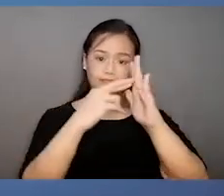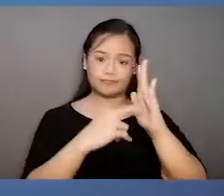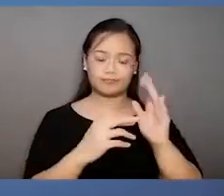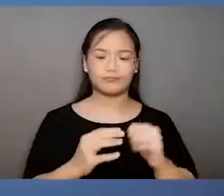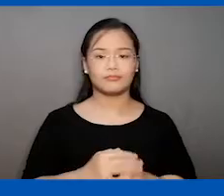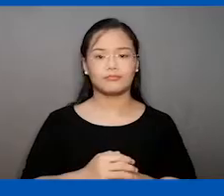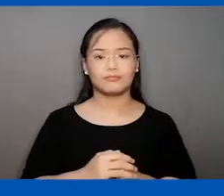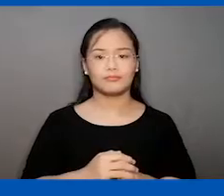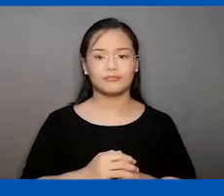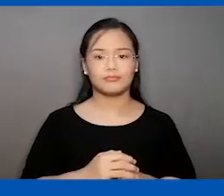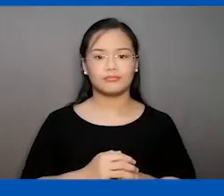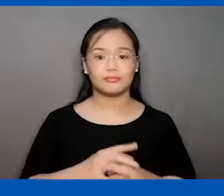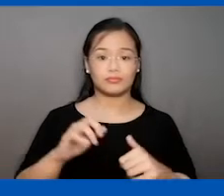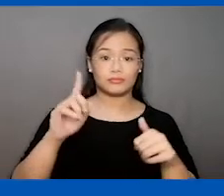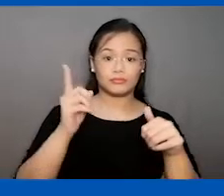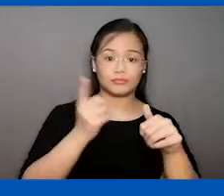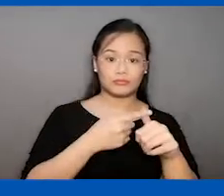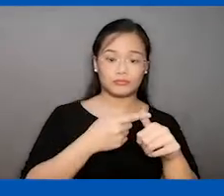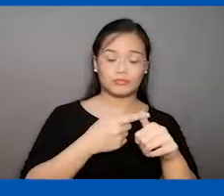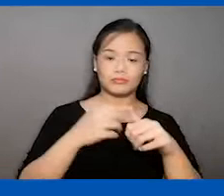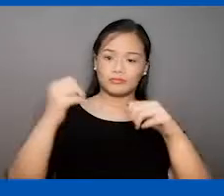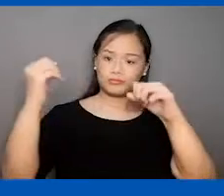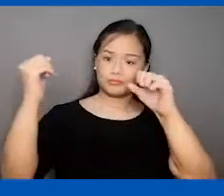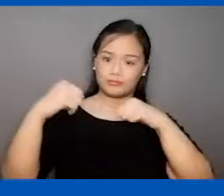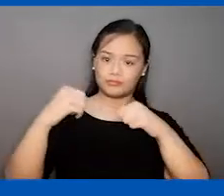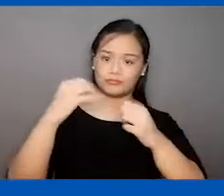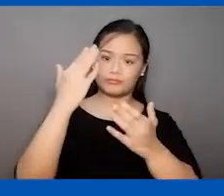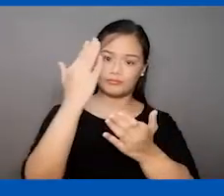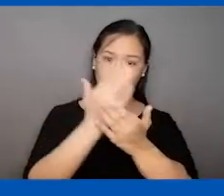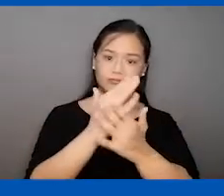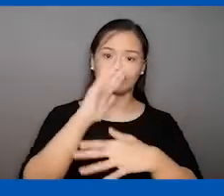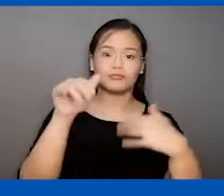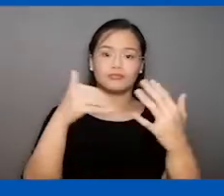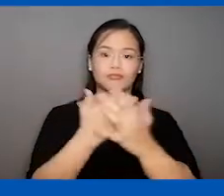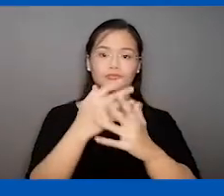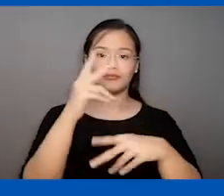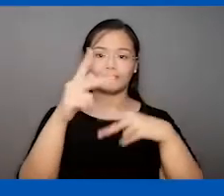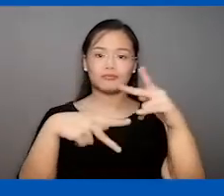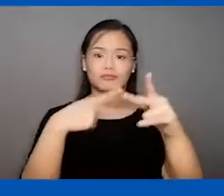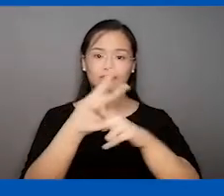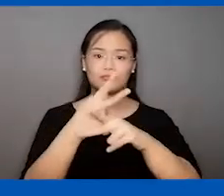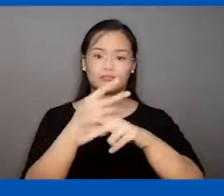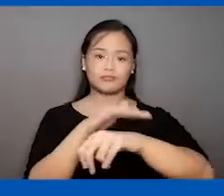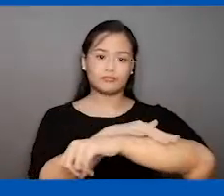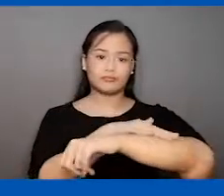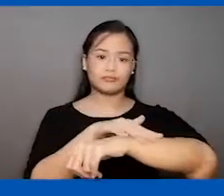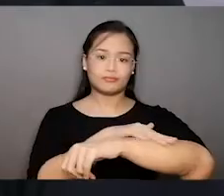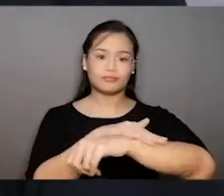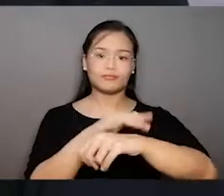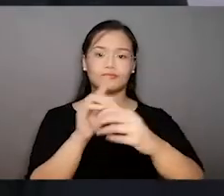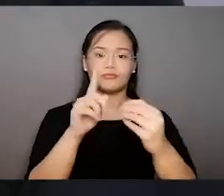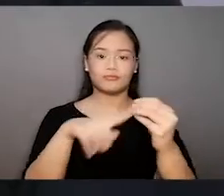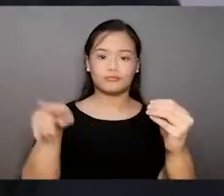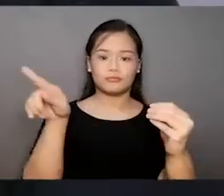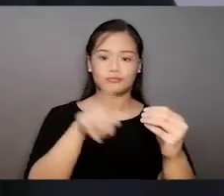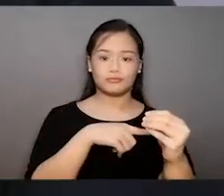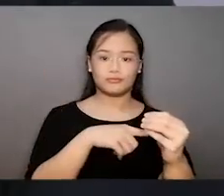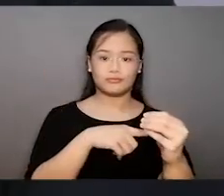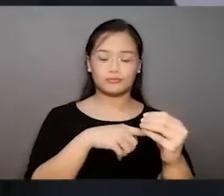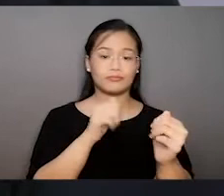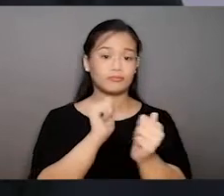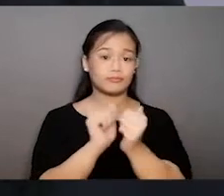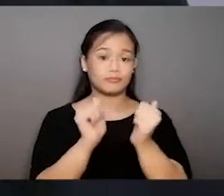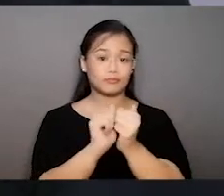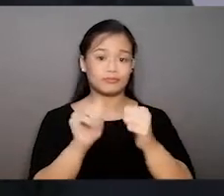First is the Convention on the Elimination of all forms of racial discrimination, which